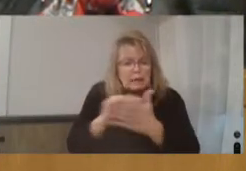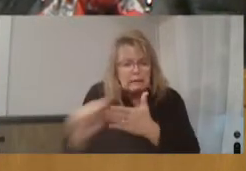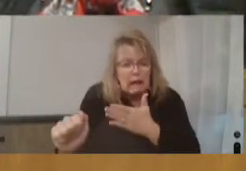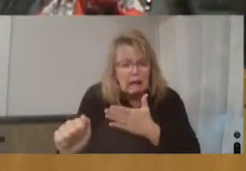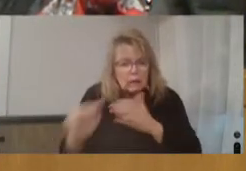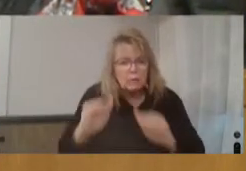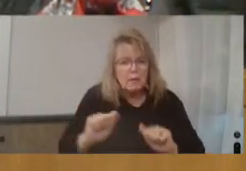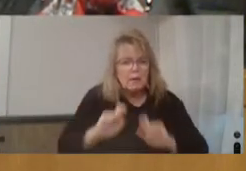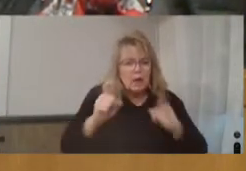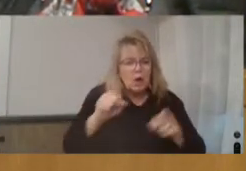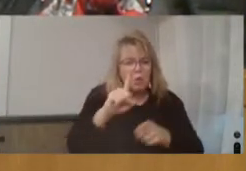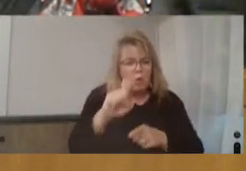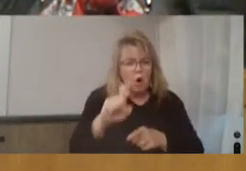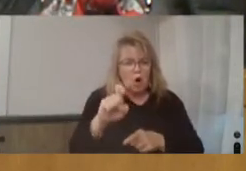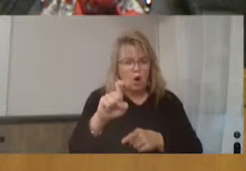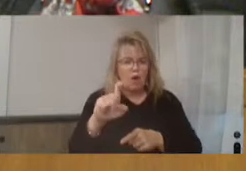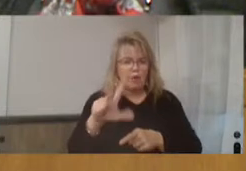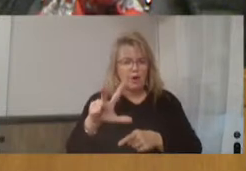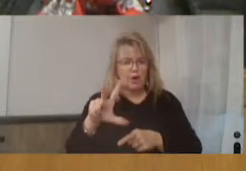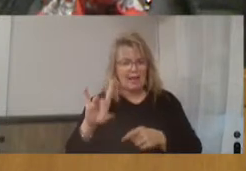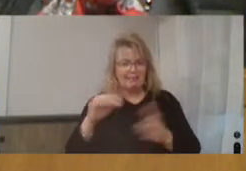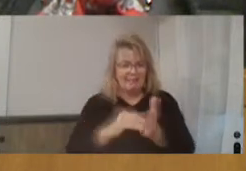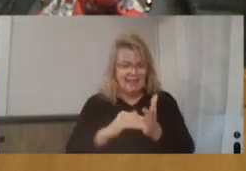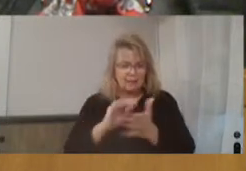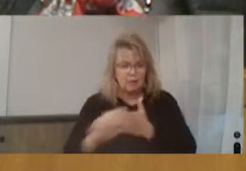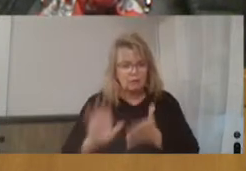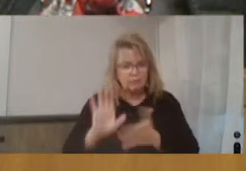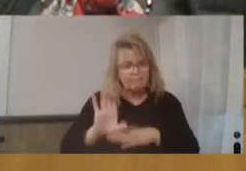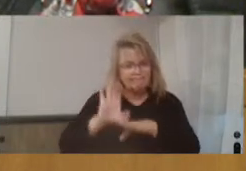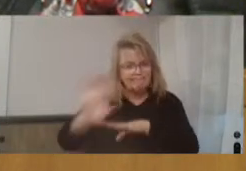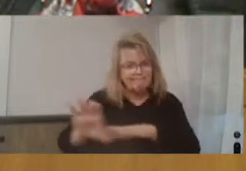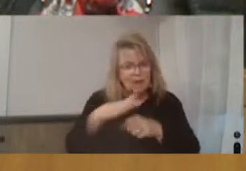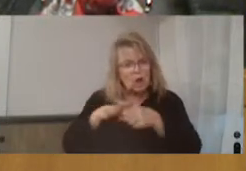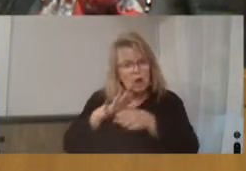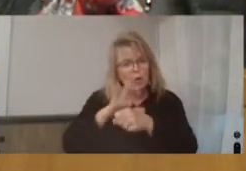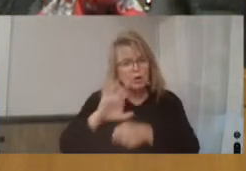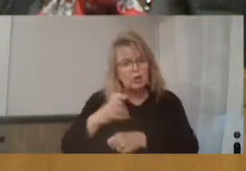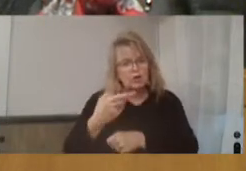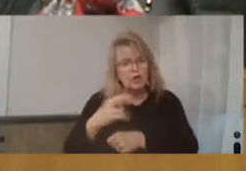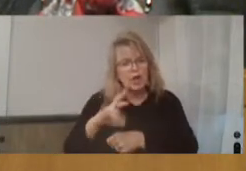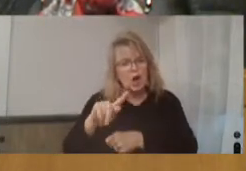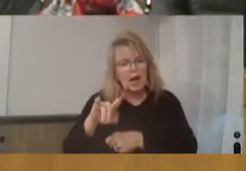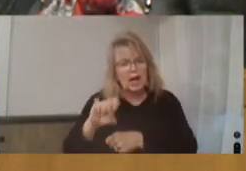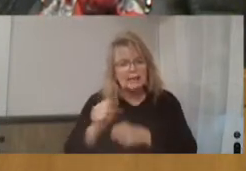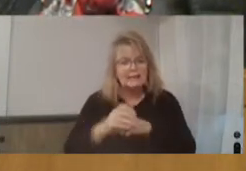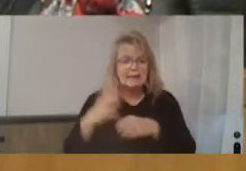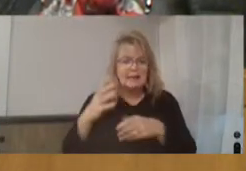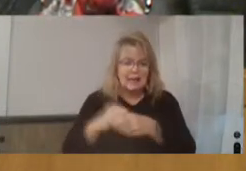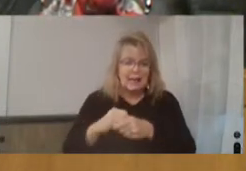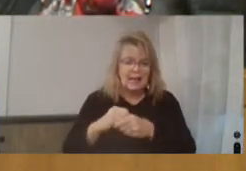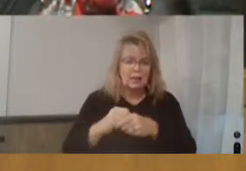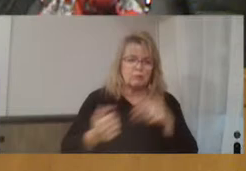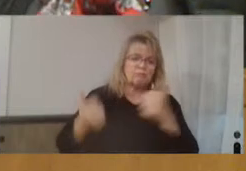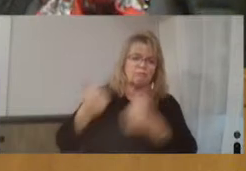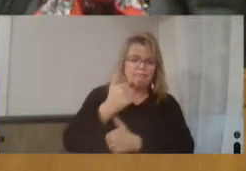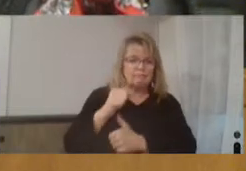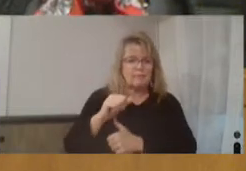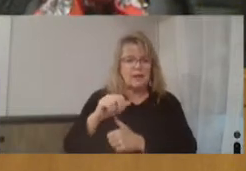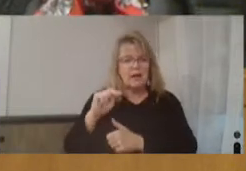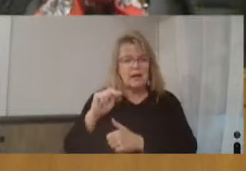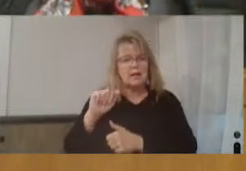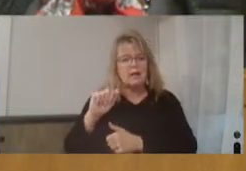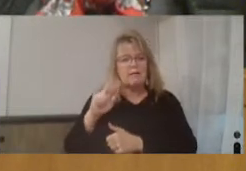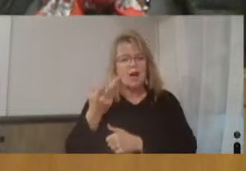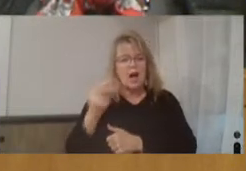donate $138,000 to local charities, including our flagship charity, the Novant Health Hemby Children's Hospital.